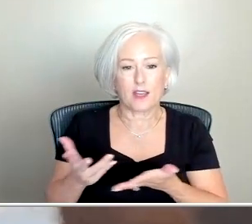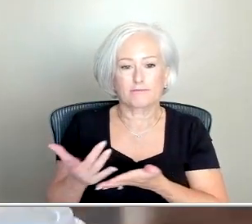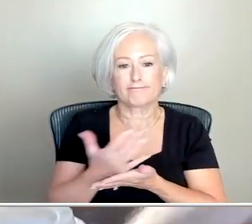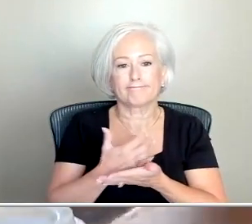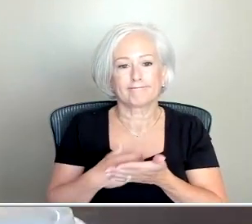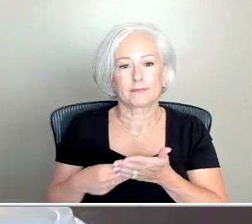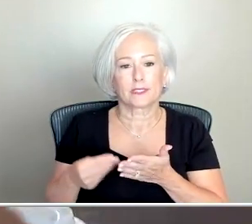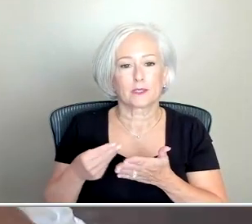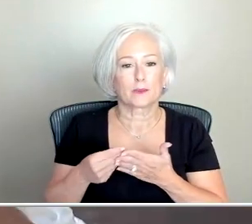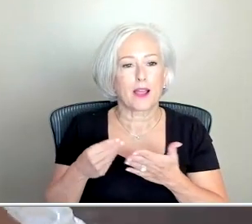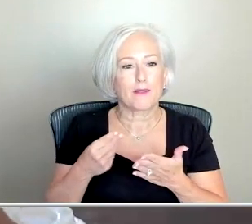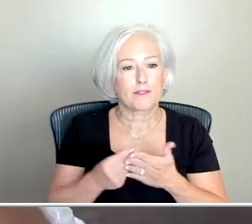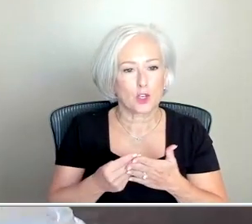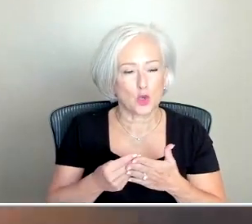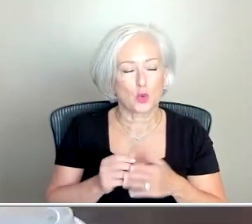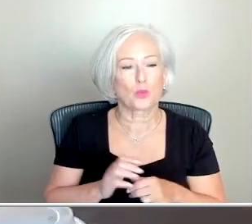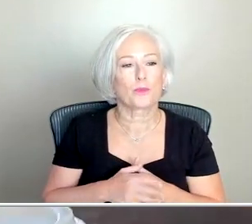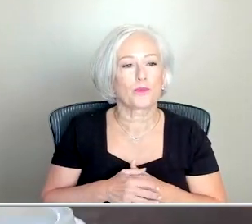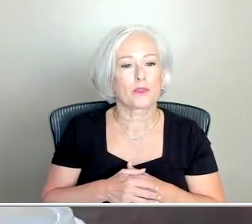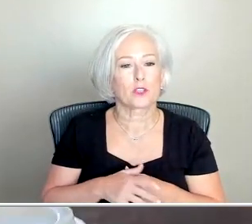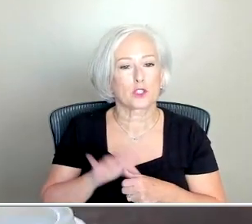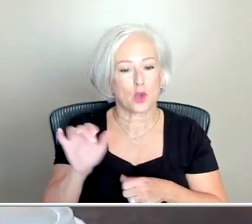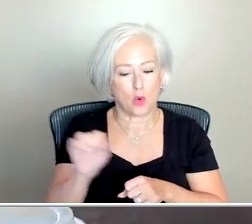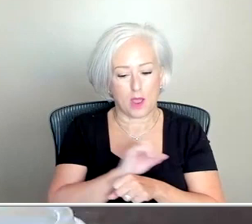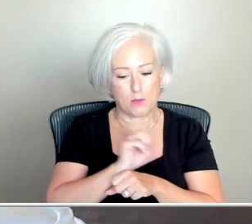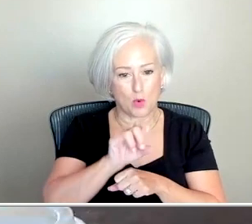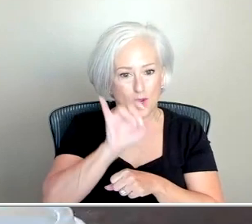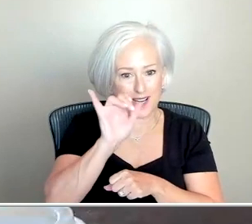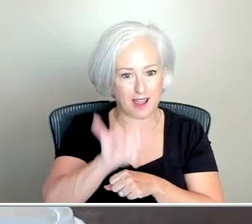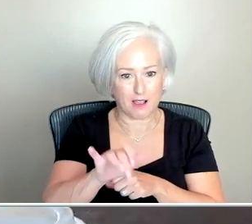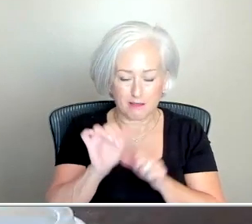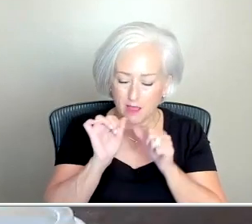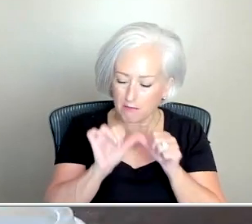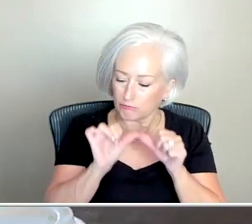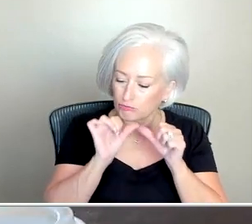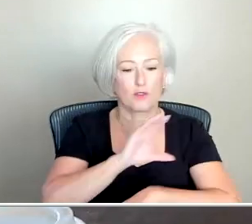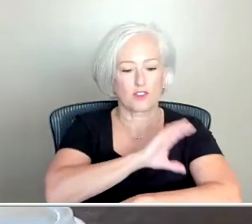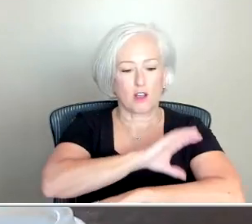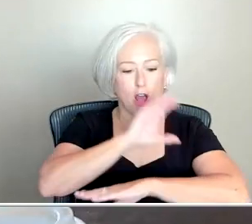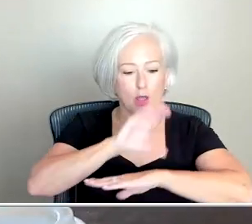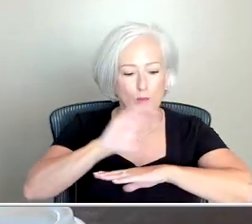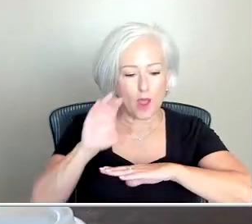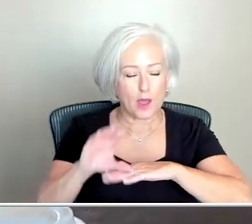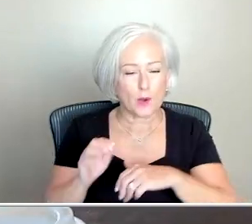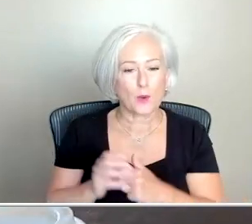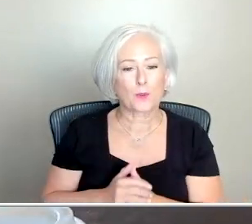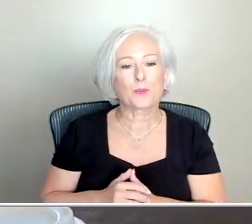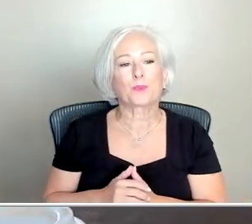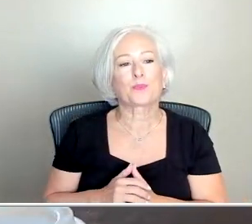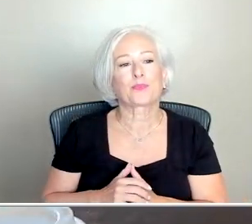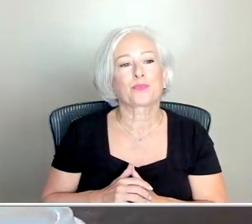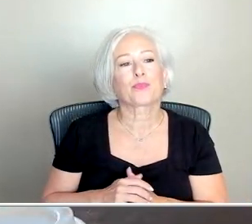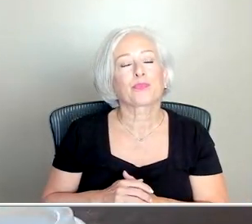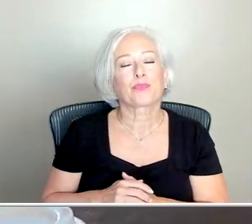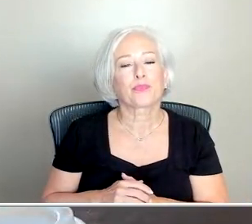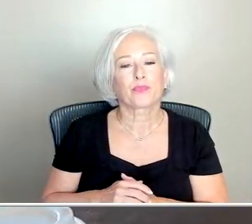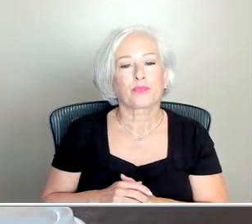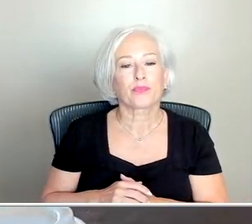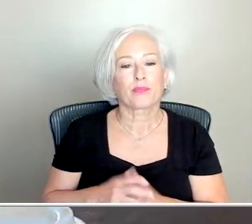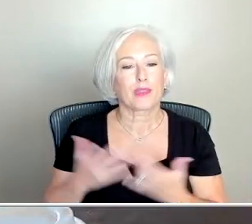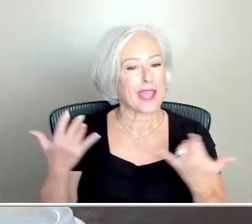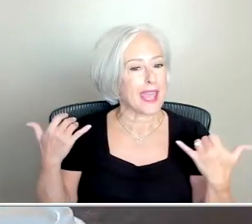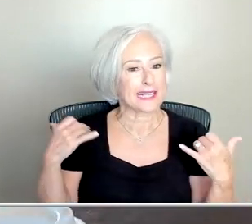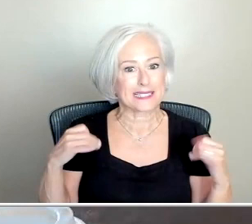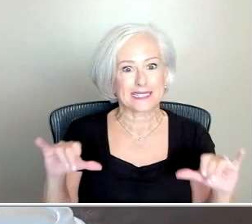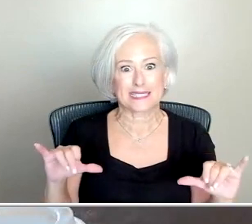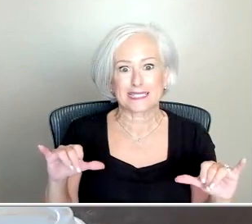I'm working on relentlessly. It's one of the reasons I moved to Colorado, and still miss Kansas City a